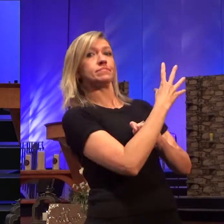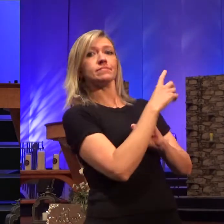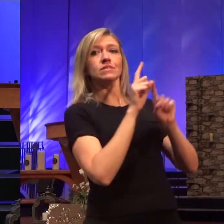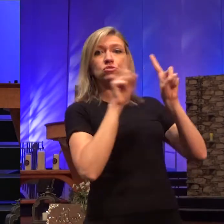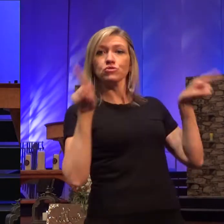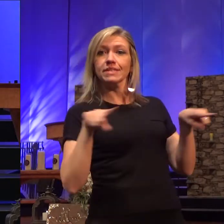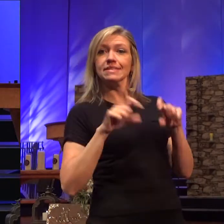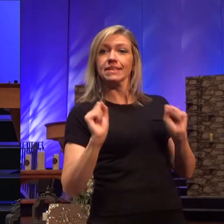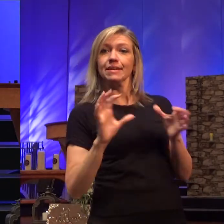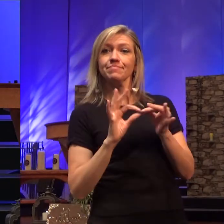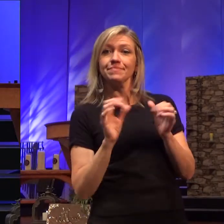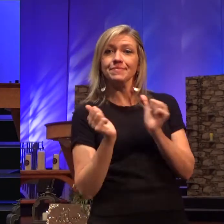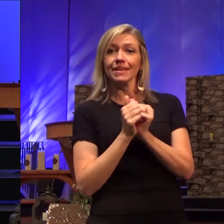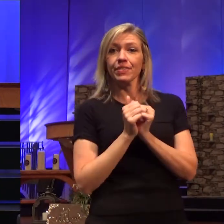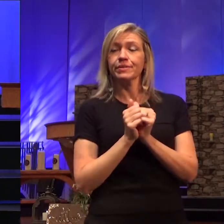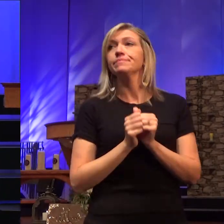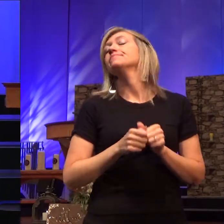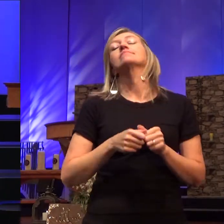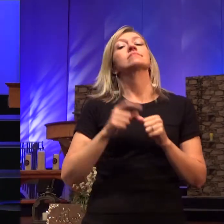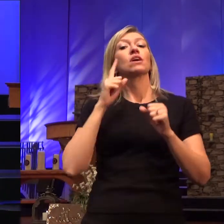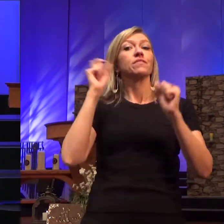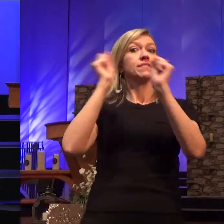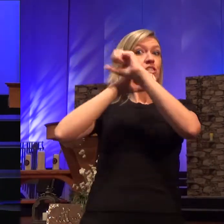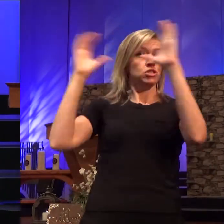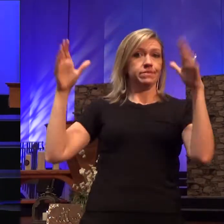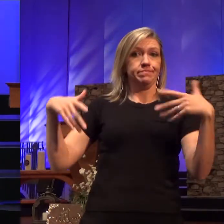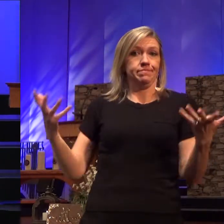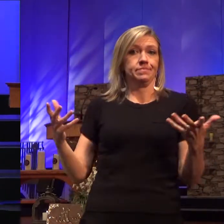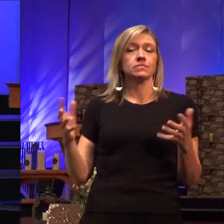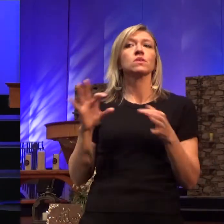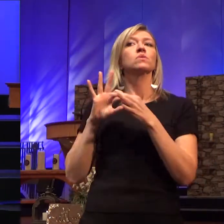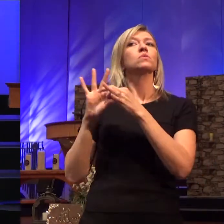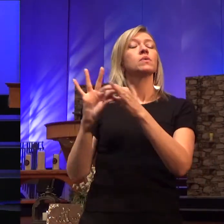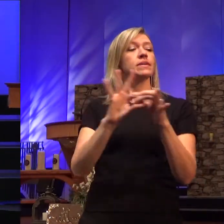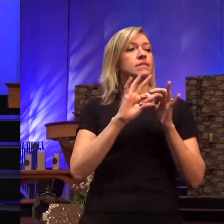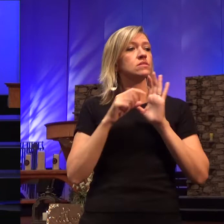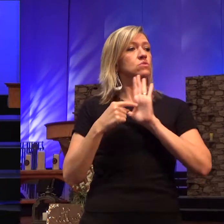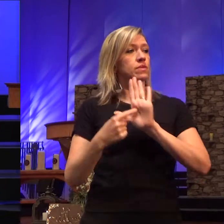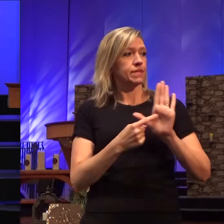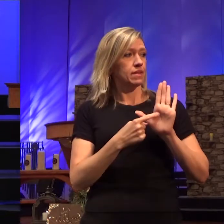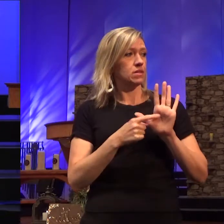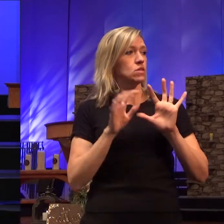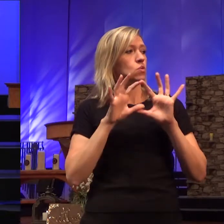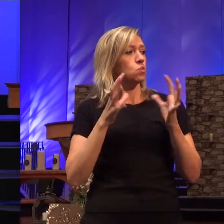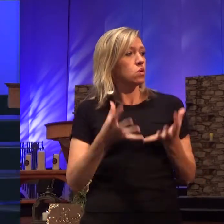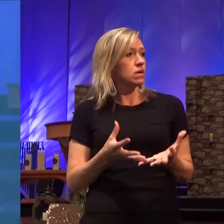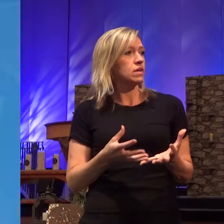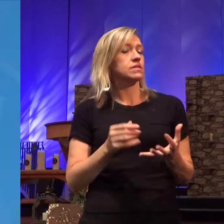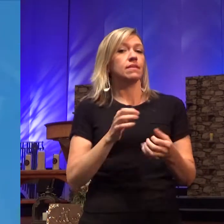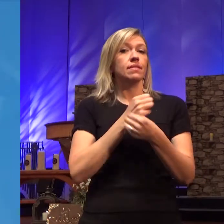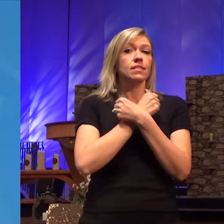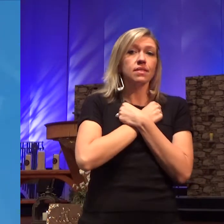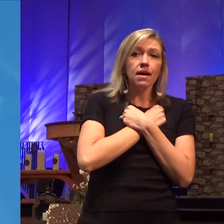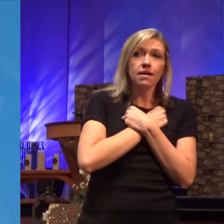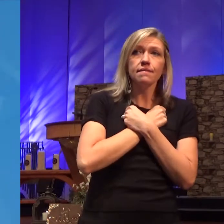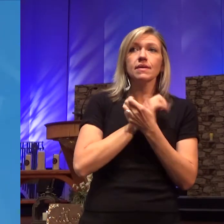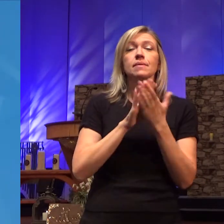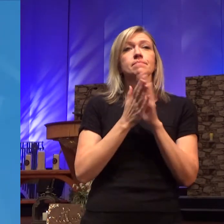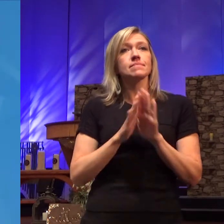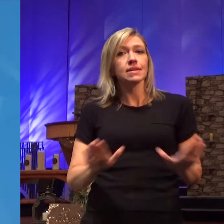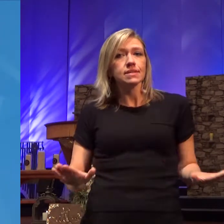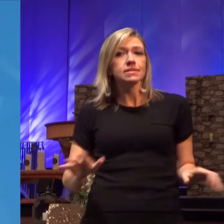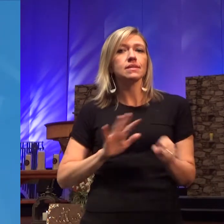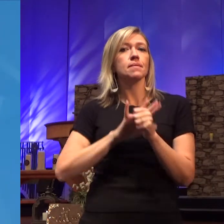screens. If you want to say it along with me, it goes like this. Our vision, oneness revealed, a world of